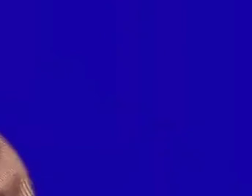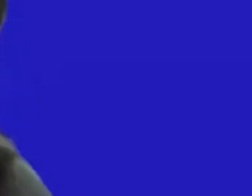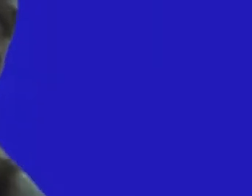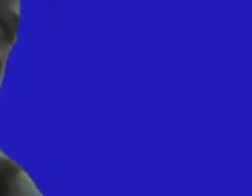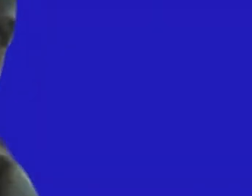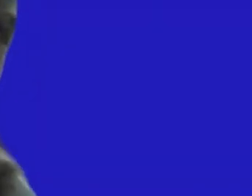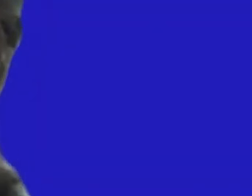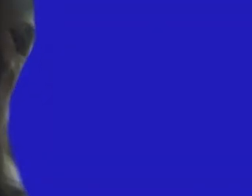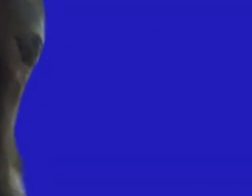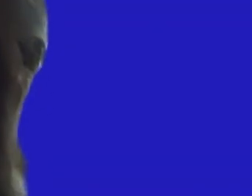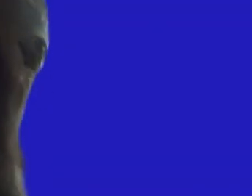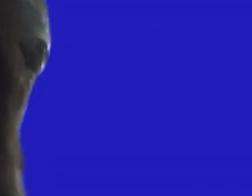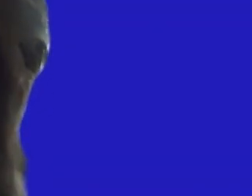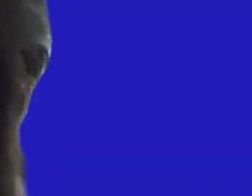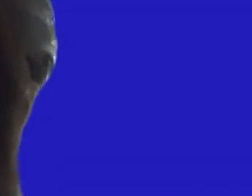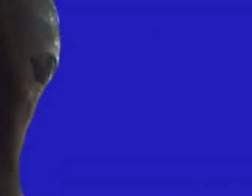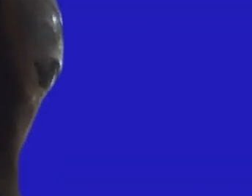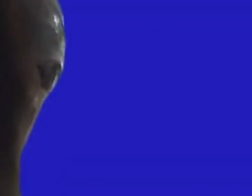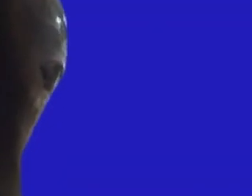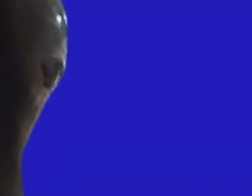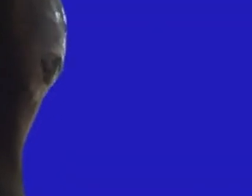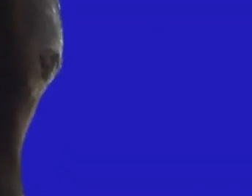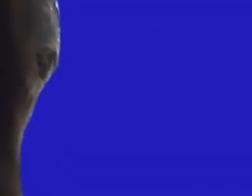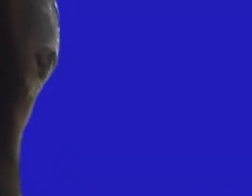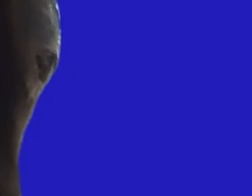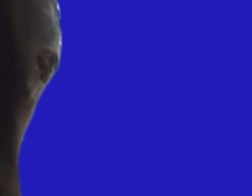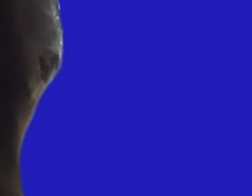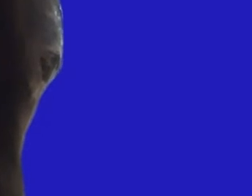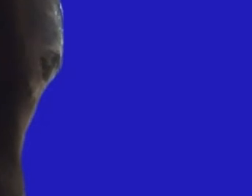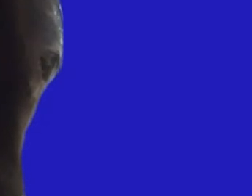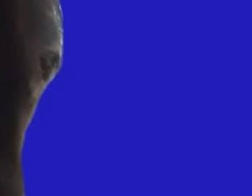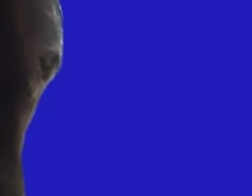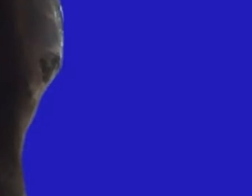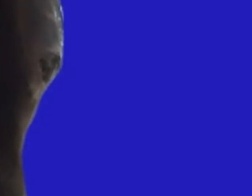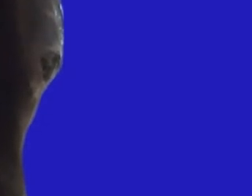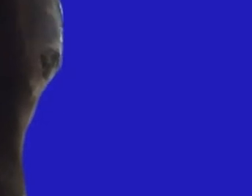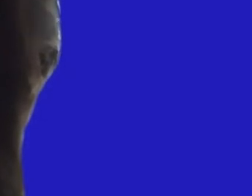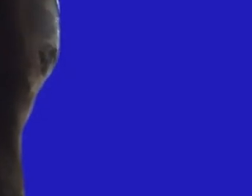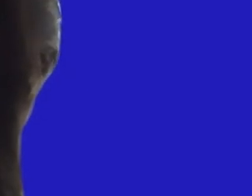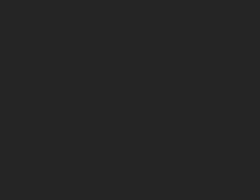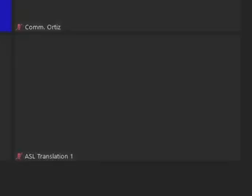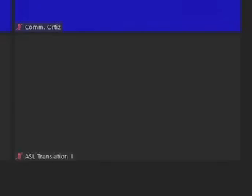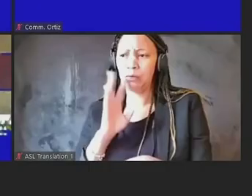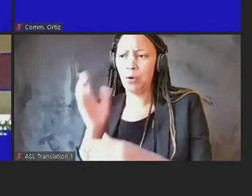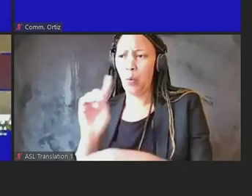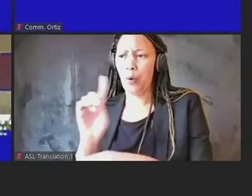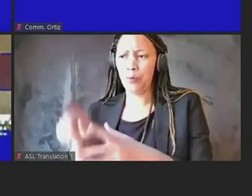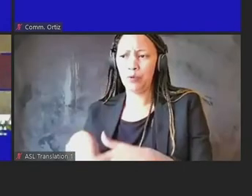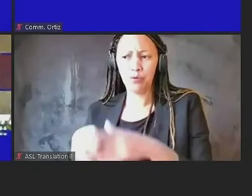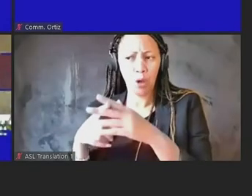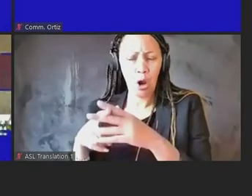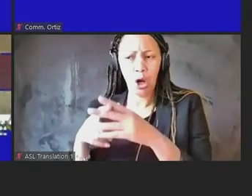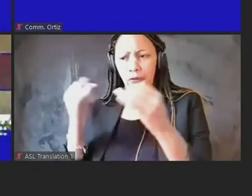Hi, Eric. How many more slides do you have left? Because I think that you started to talk about like where you guys were started